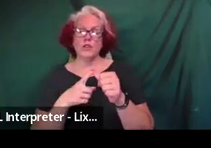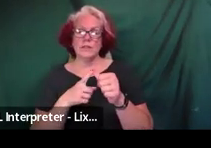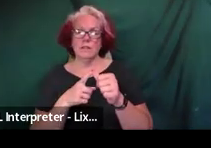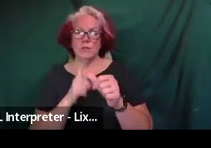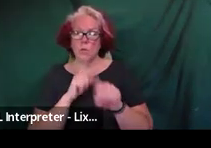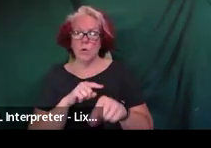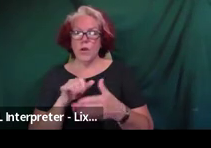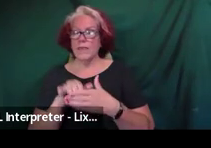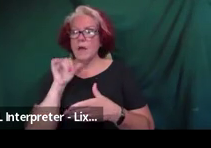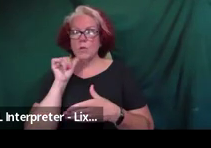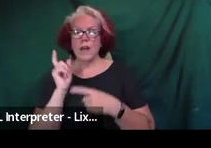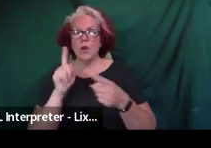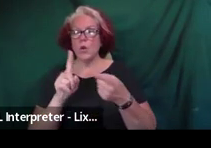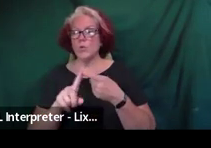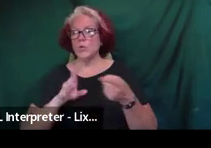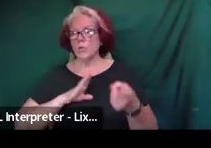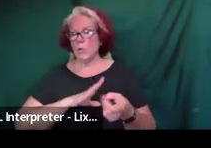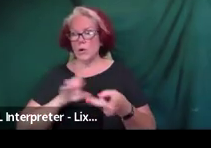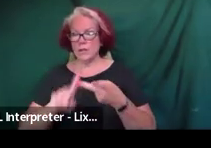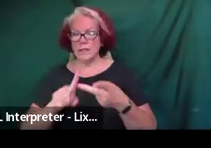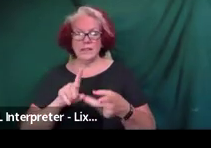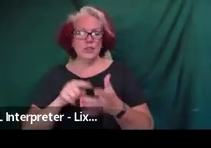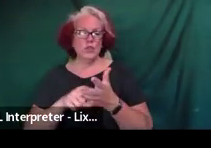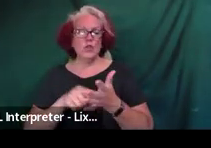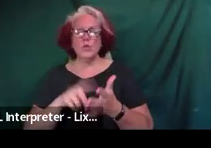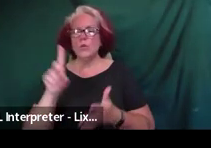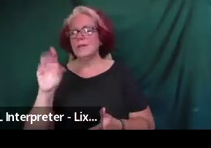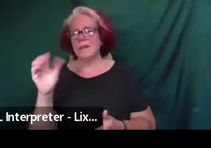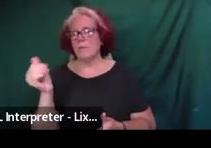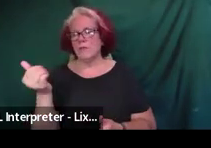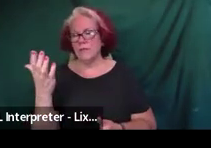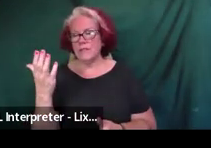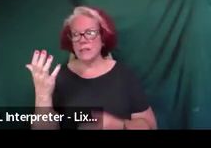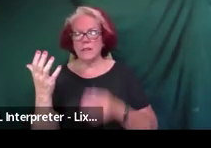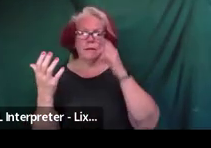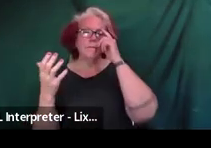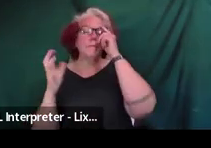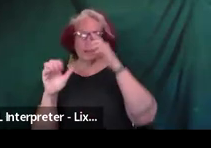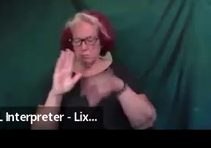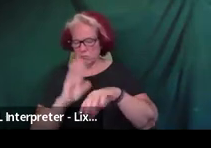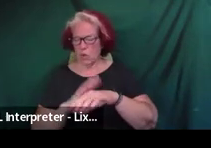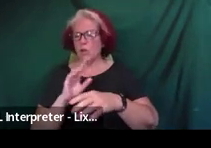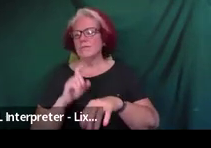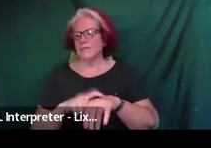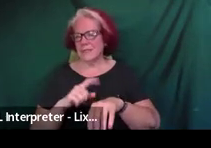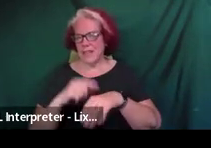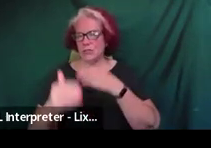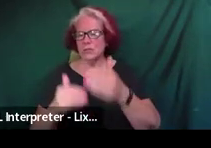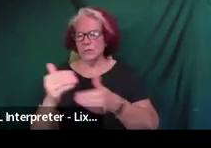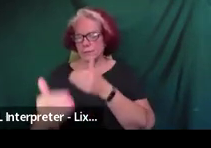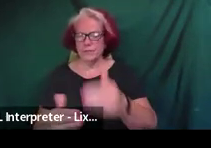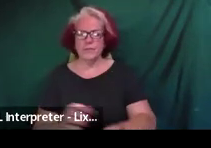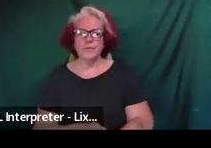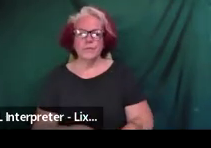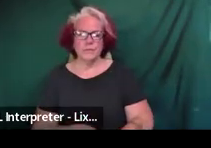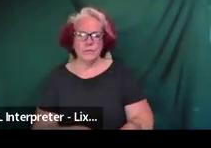come to the board until it's due on or before December 15th. So that is on schedule at this point in time. And you will